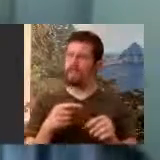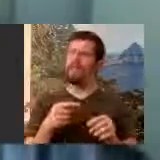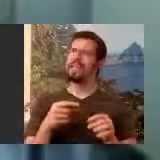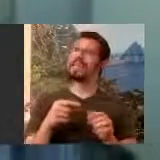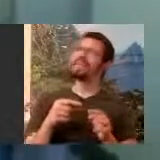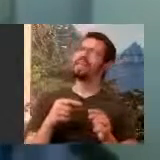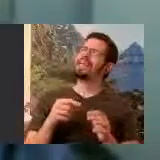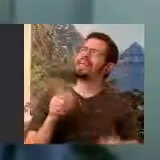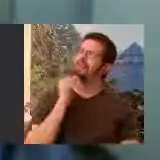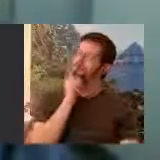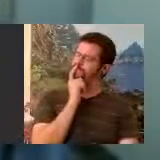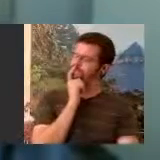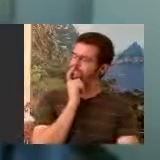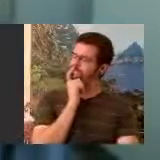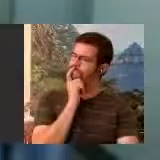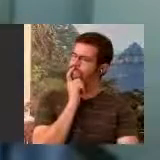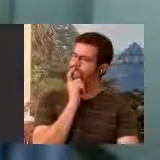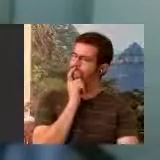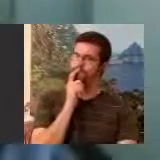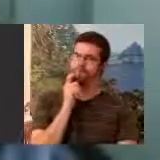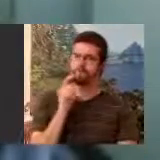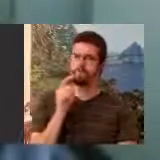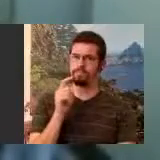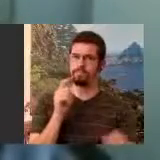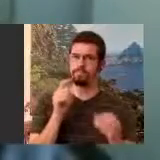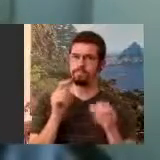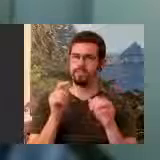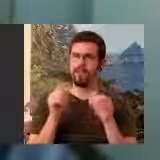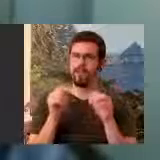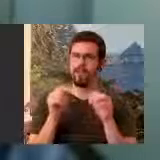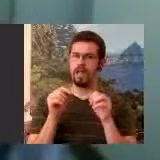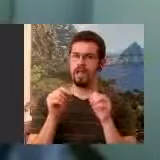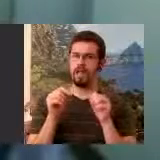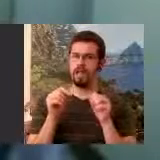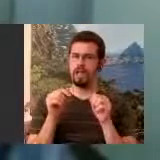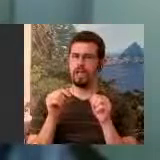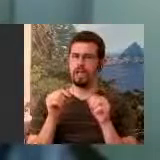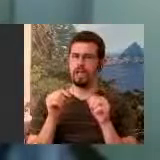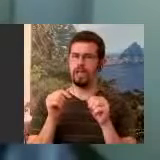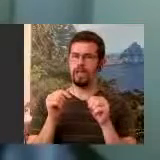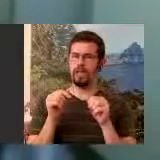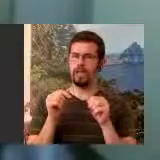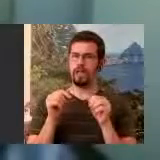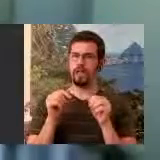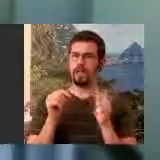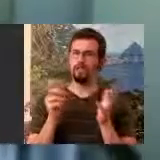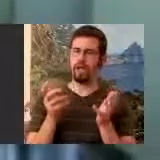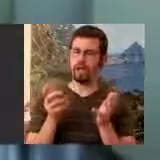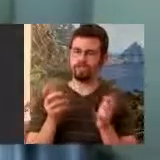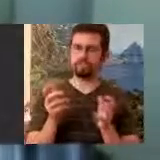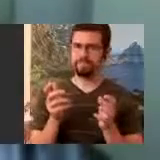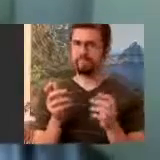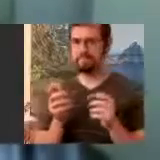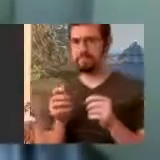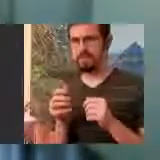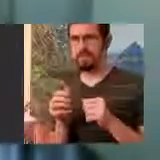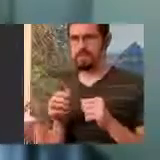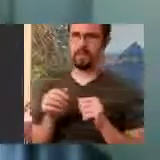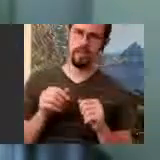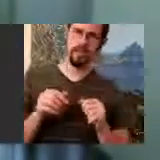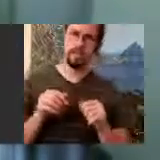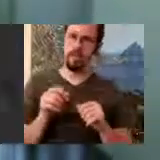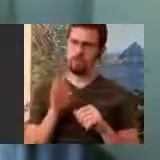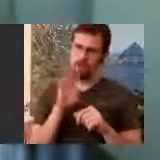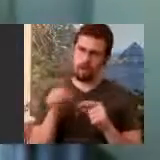I'd like to ask, are such systems automatic or human